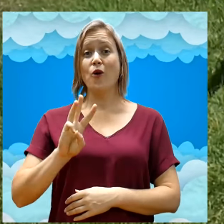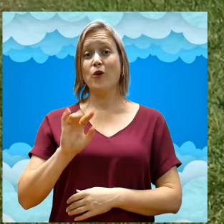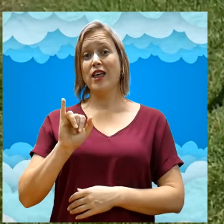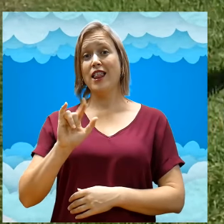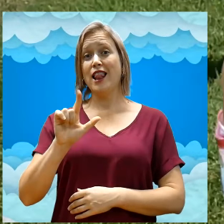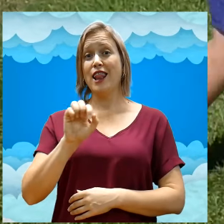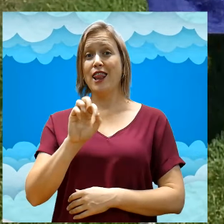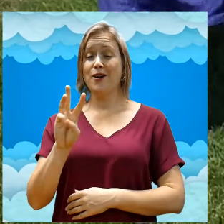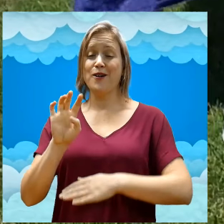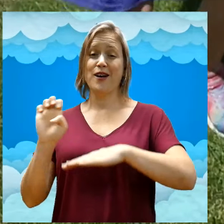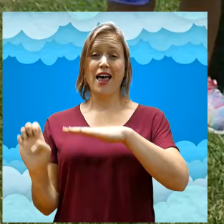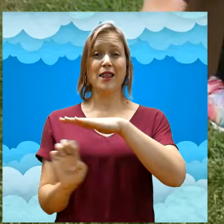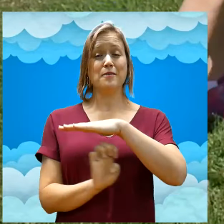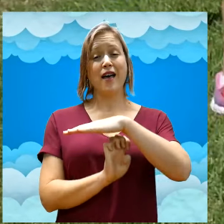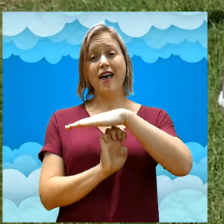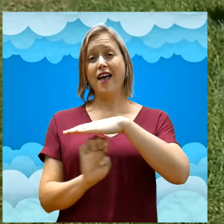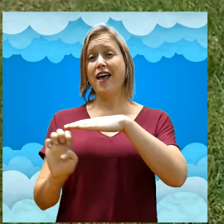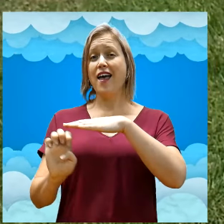Willow